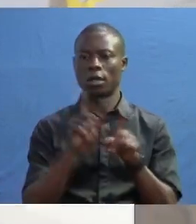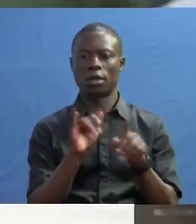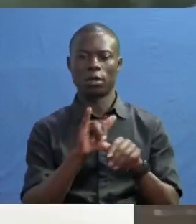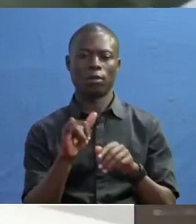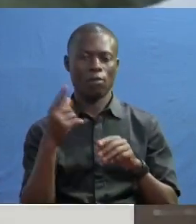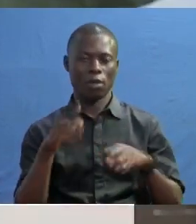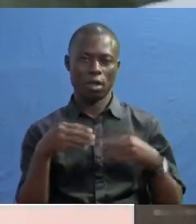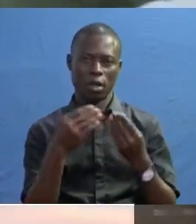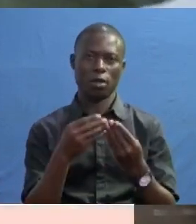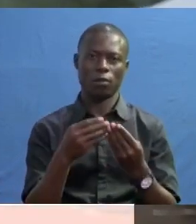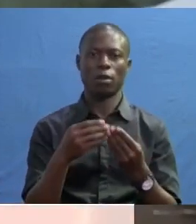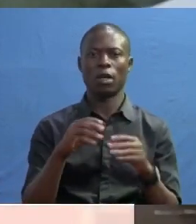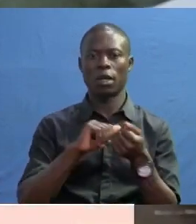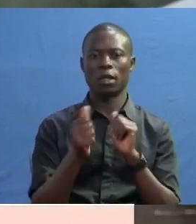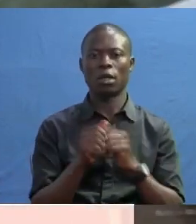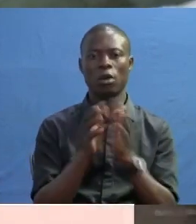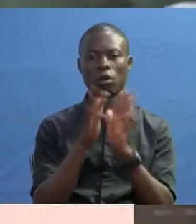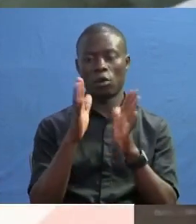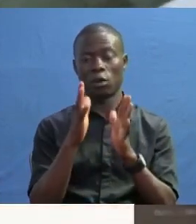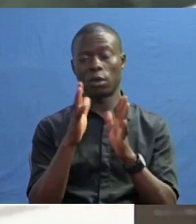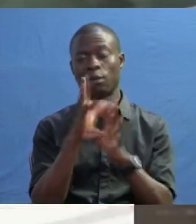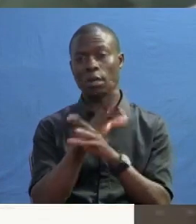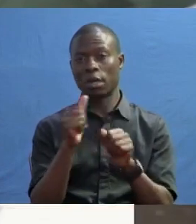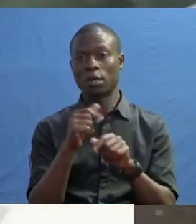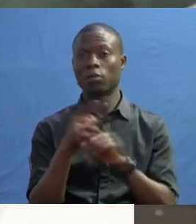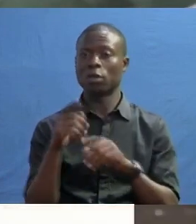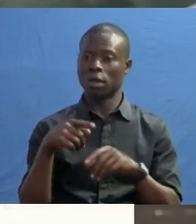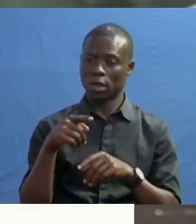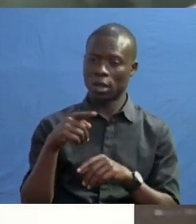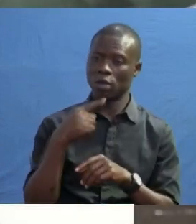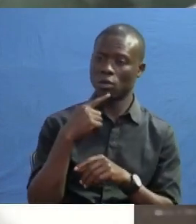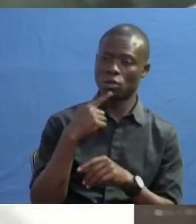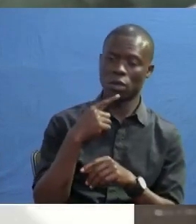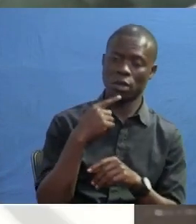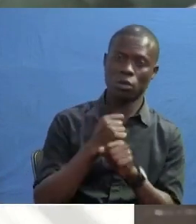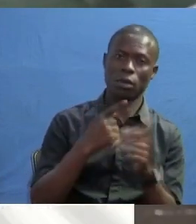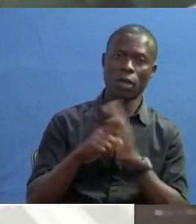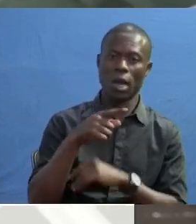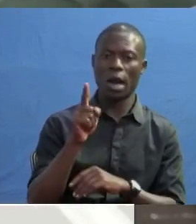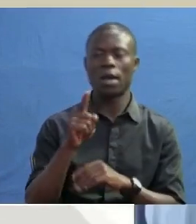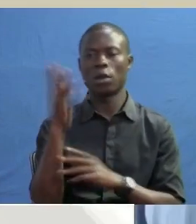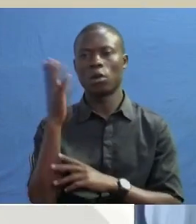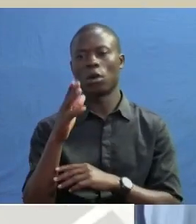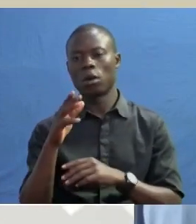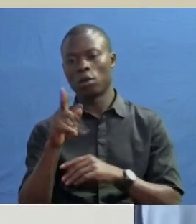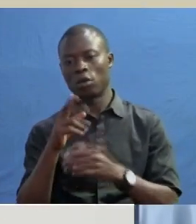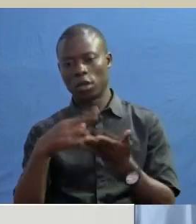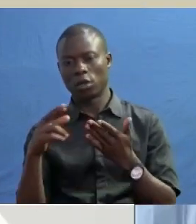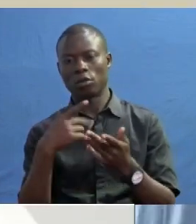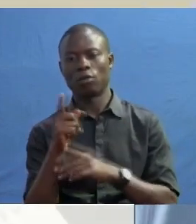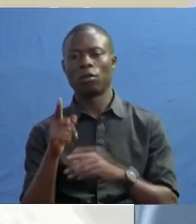for change, but congratulated President Ruto for his steps in the right direction by sacking cabinet secretaries who were not performing well in their